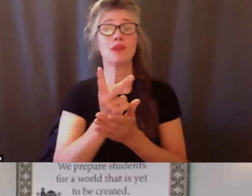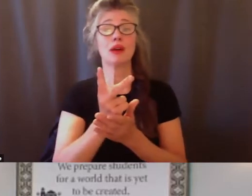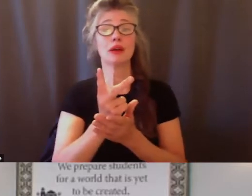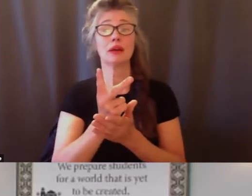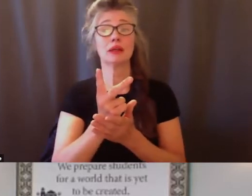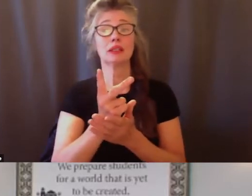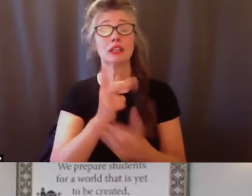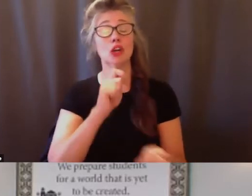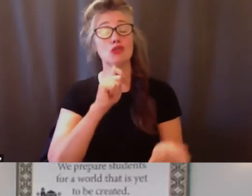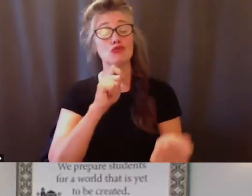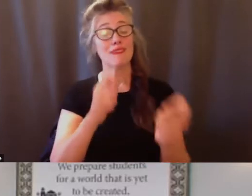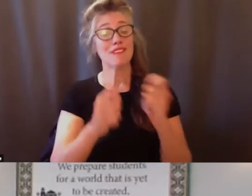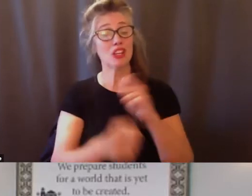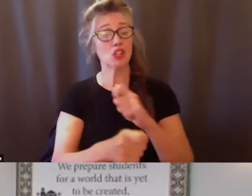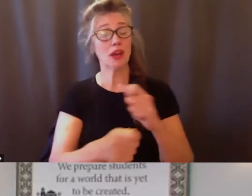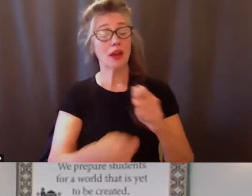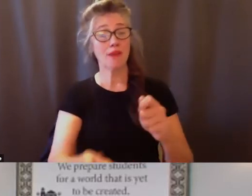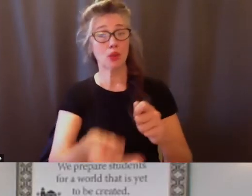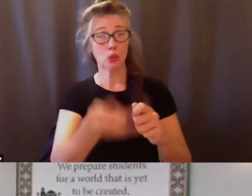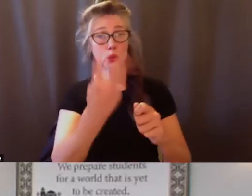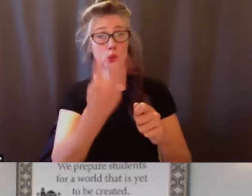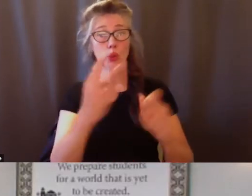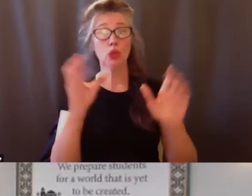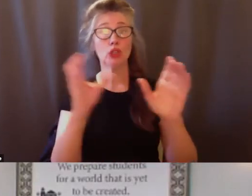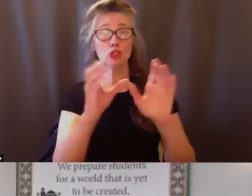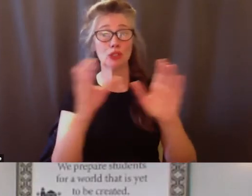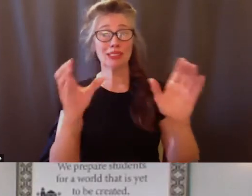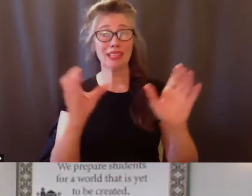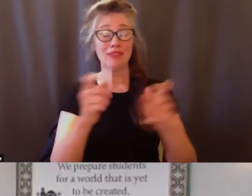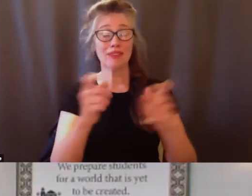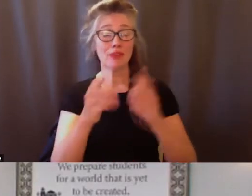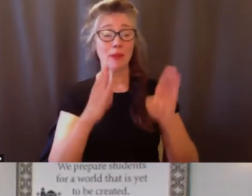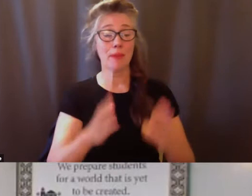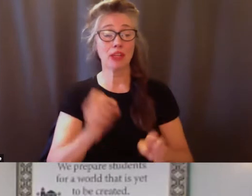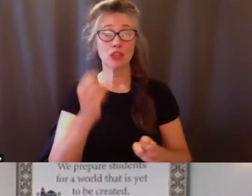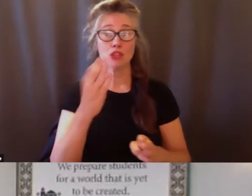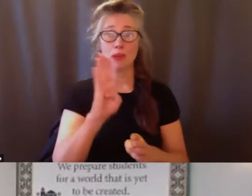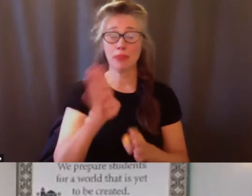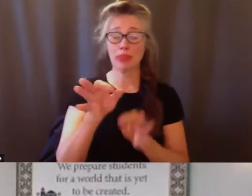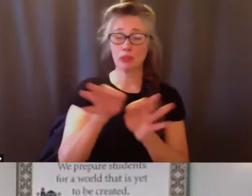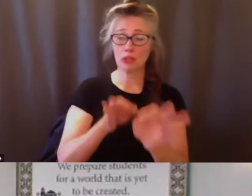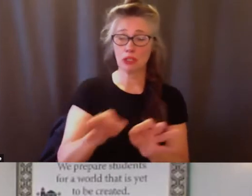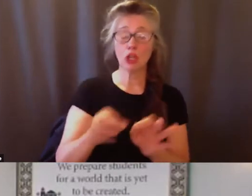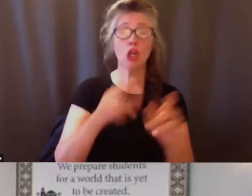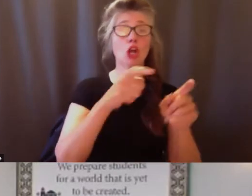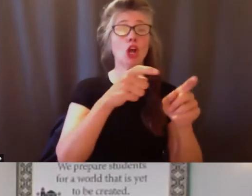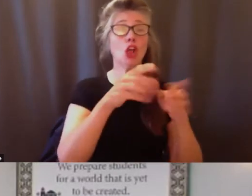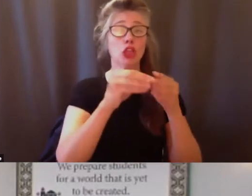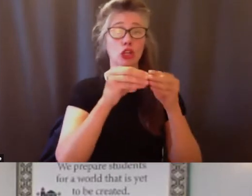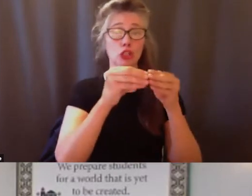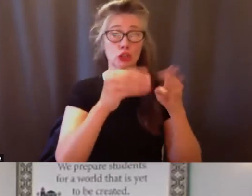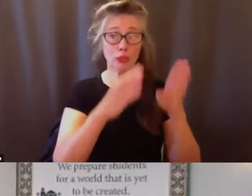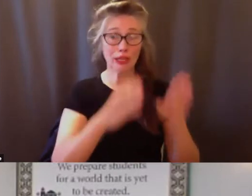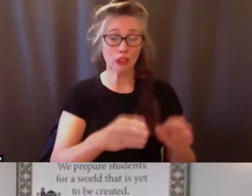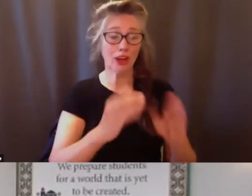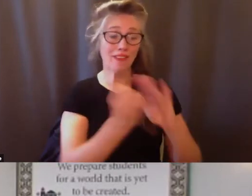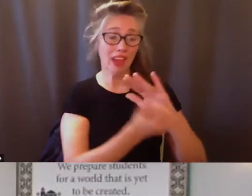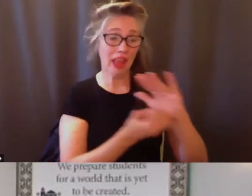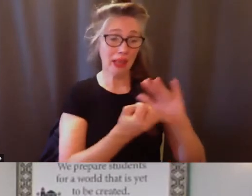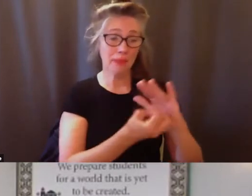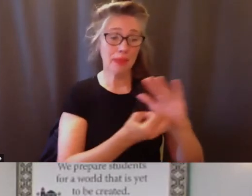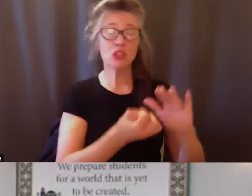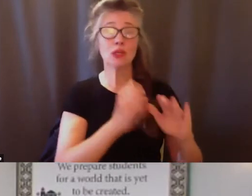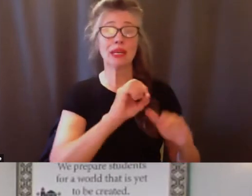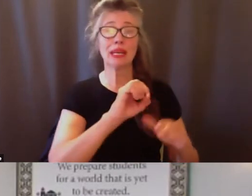revision of two certificated management job descriptions, a director of elementary education and the director of secondary education, with a